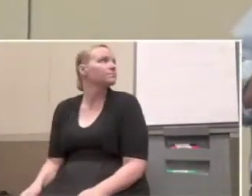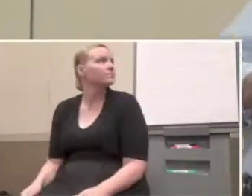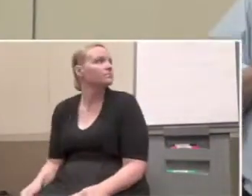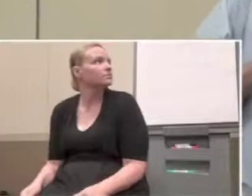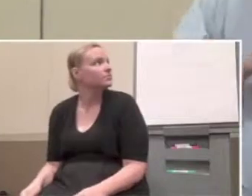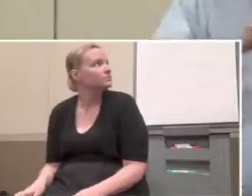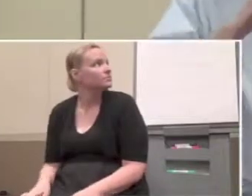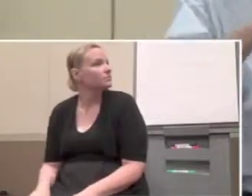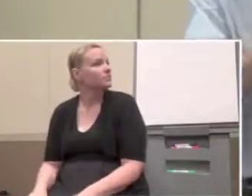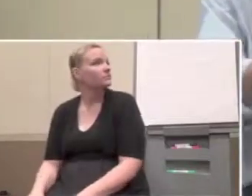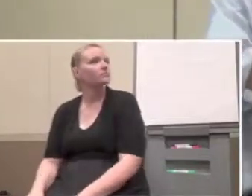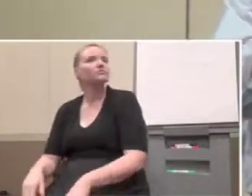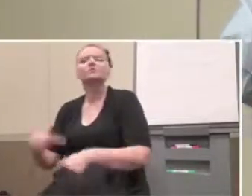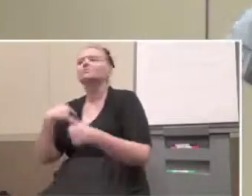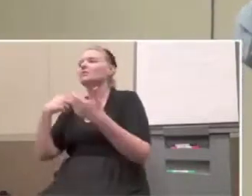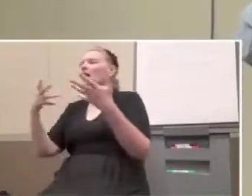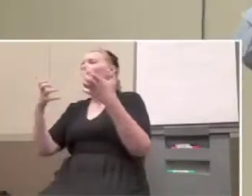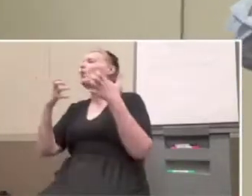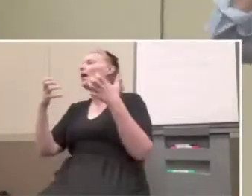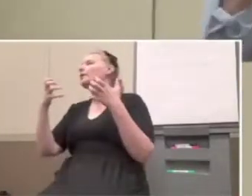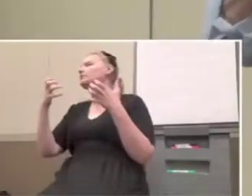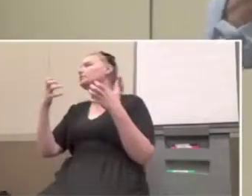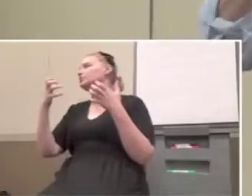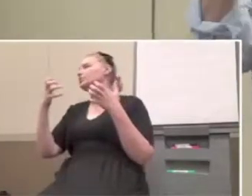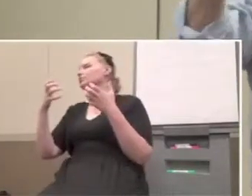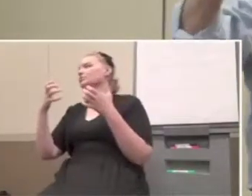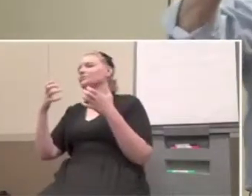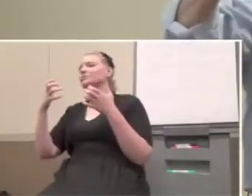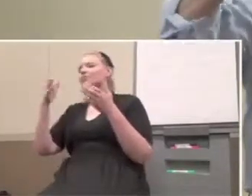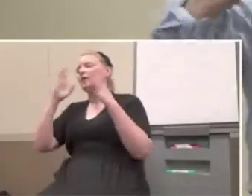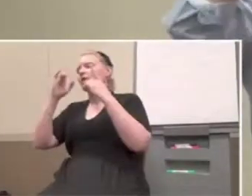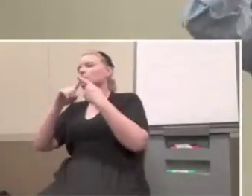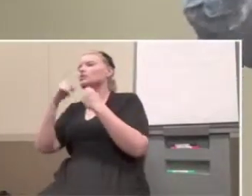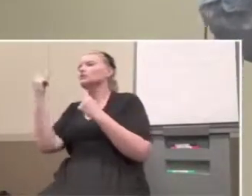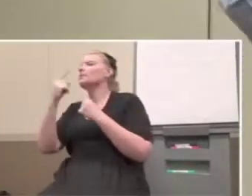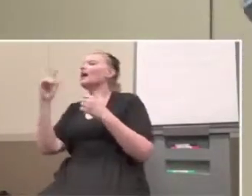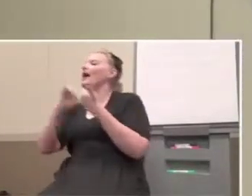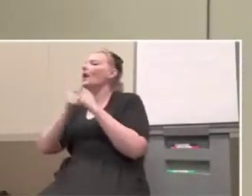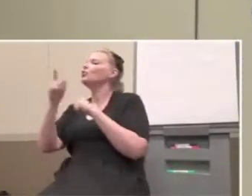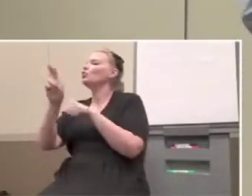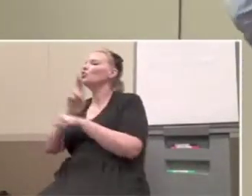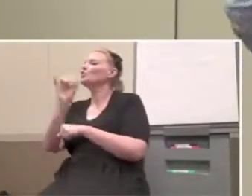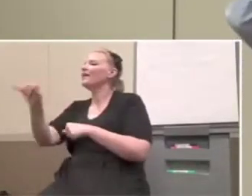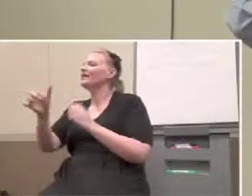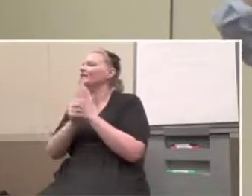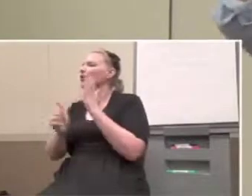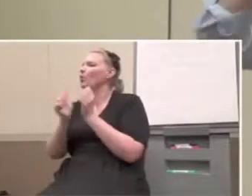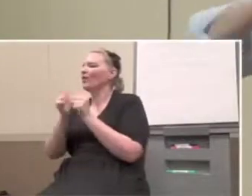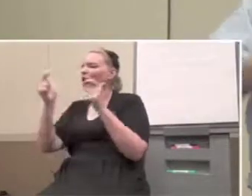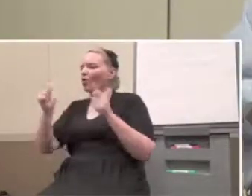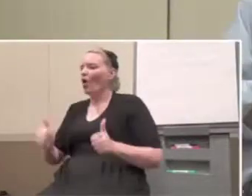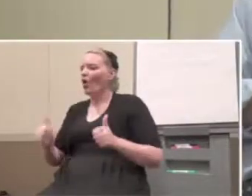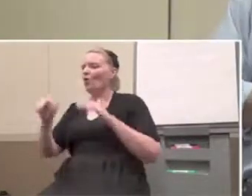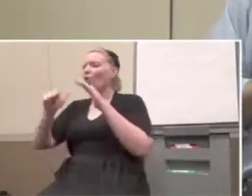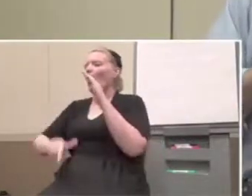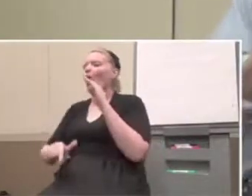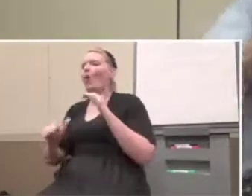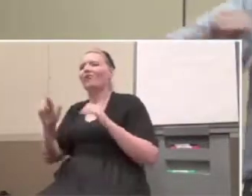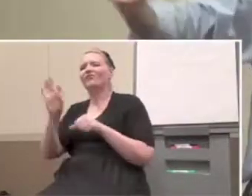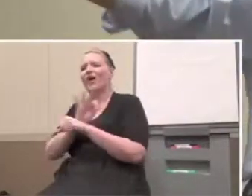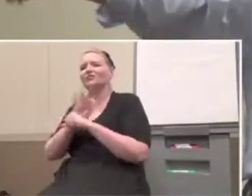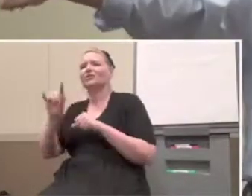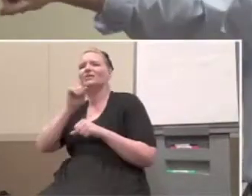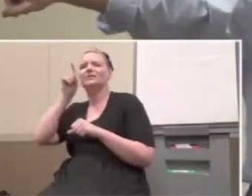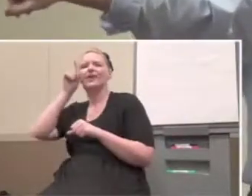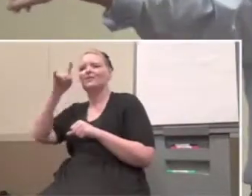want to acknowledge the fact that a question did come up, how do you use these skills with lower functioning deaf kids or lower functioning kids in general? And I'm